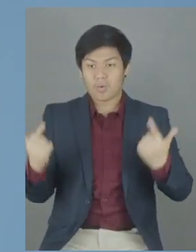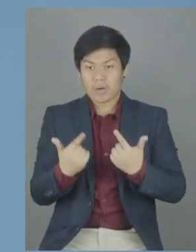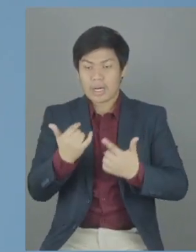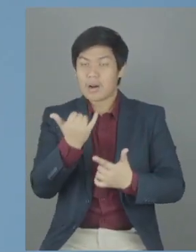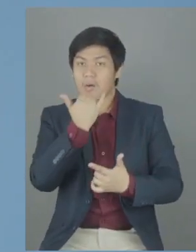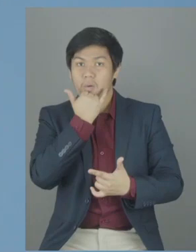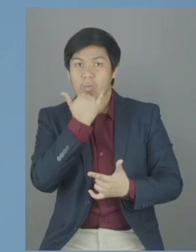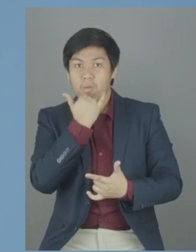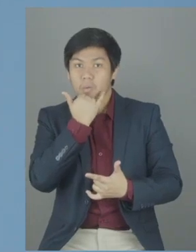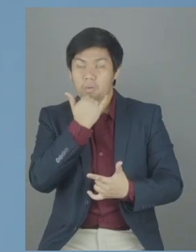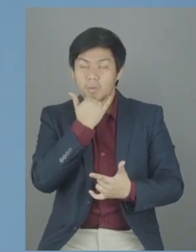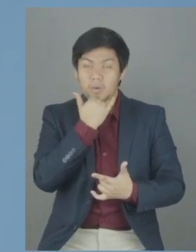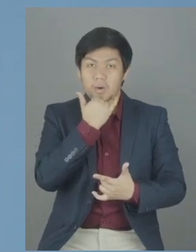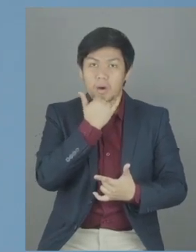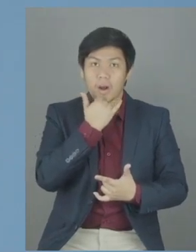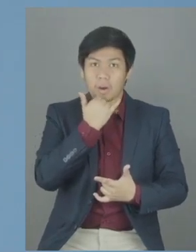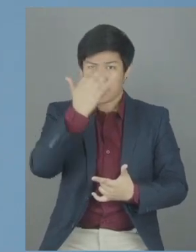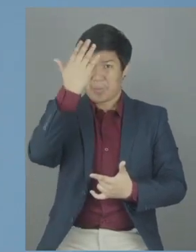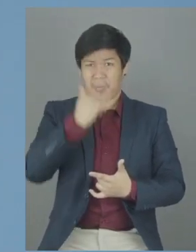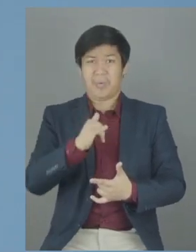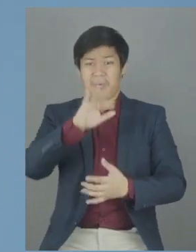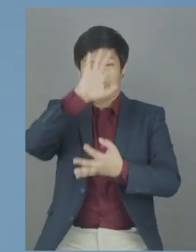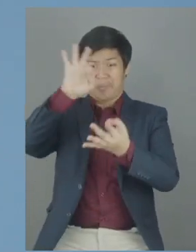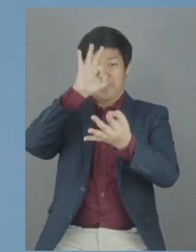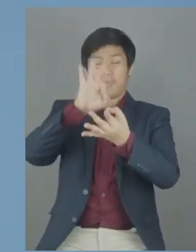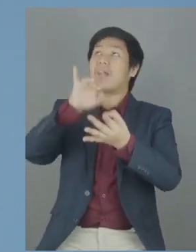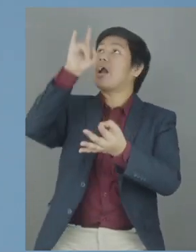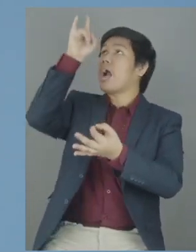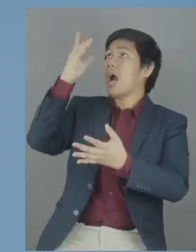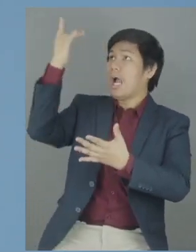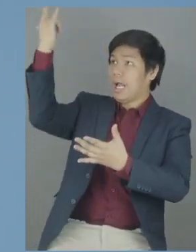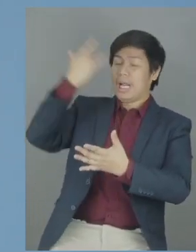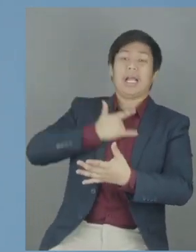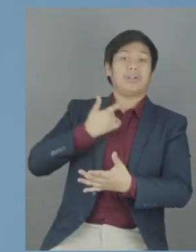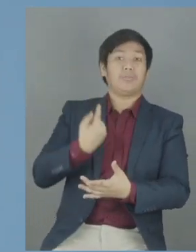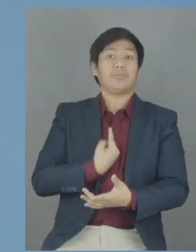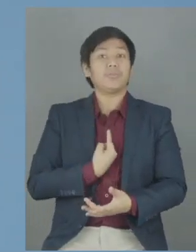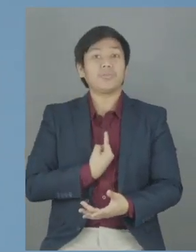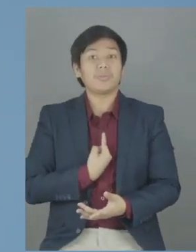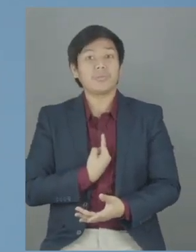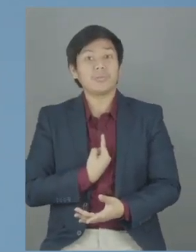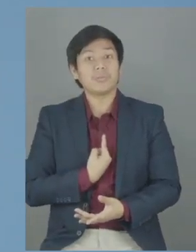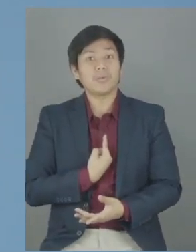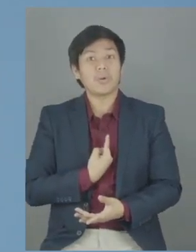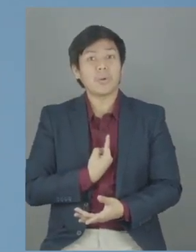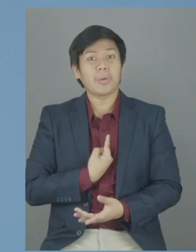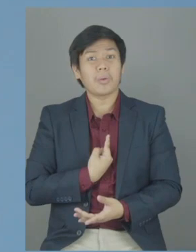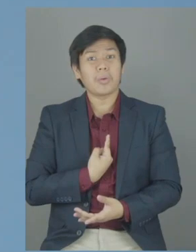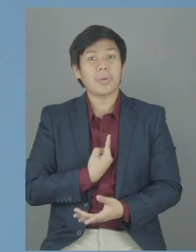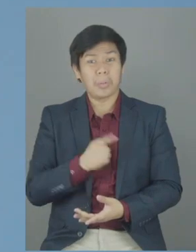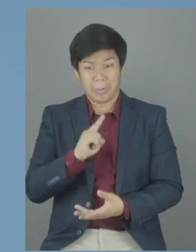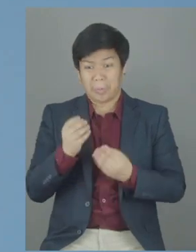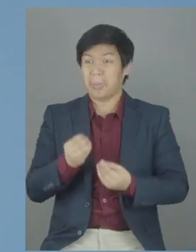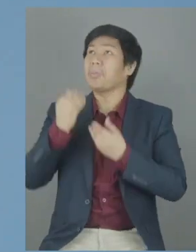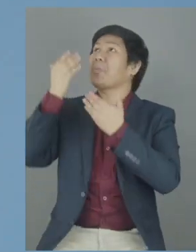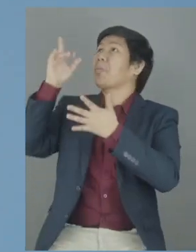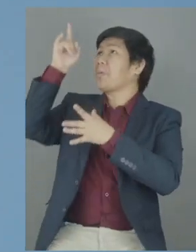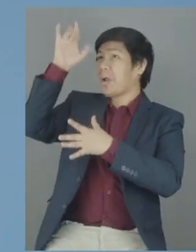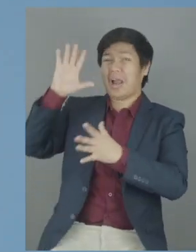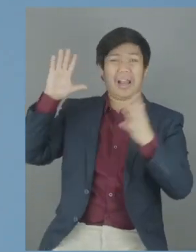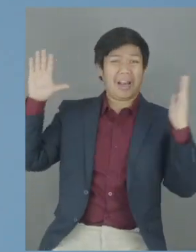faults, why would a perfect God want us? What can we contribute to His